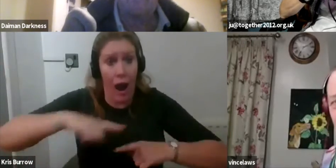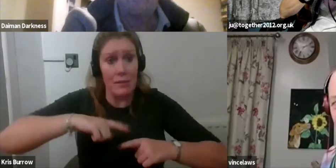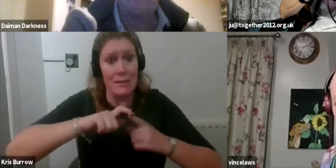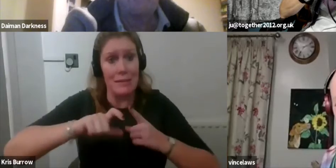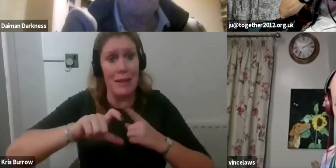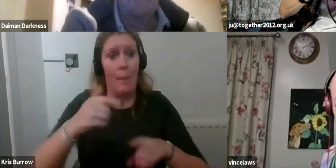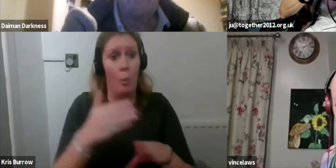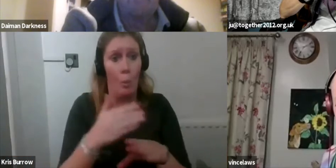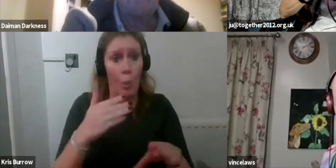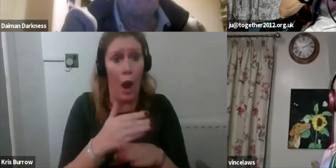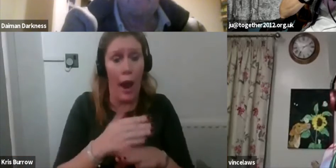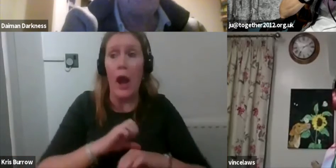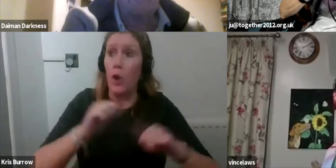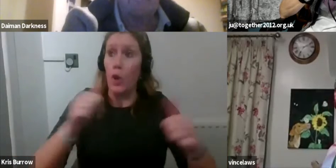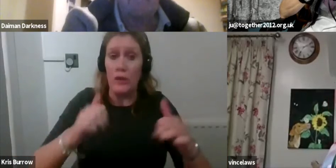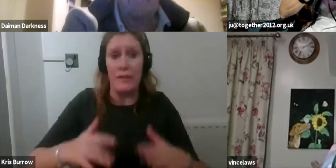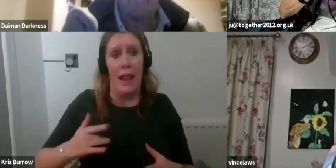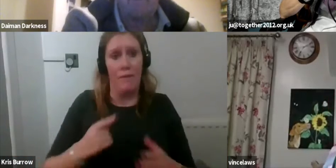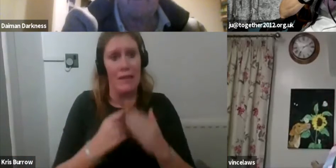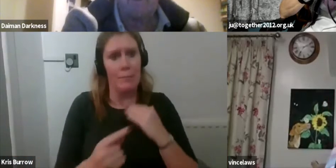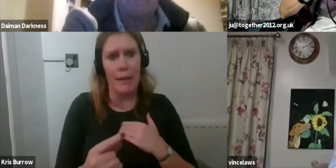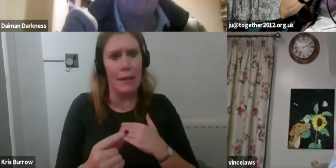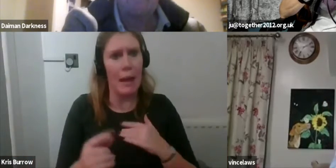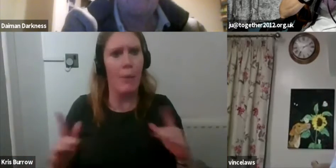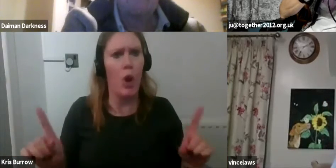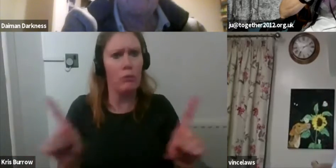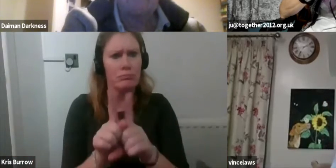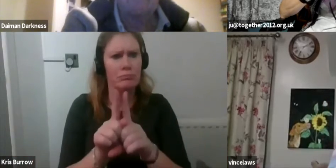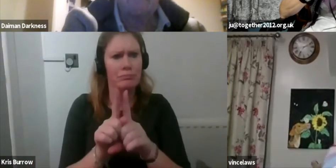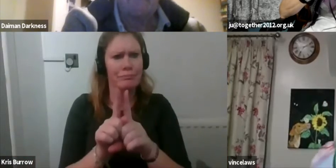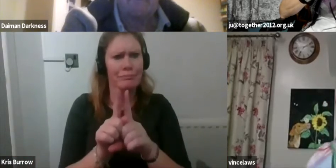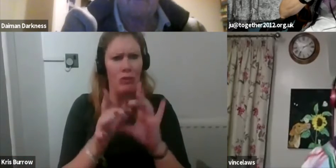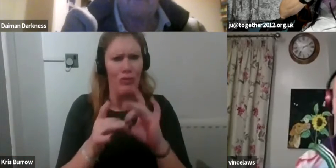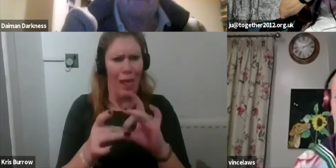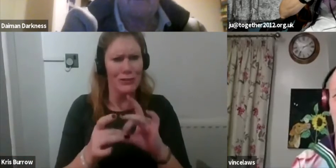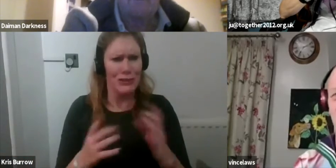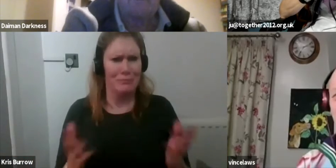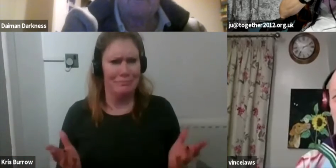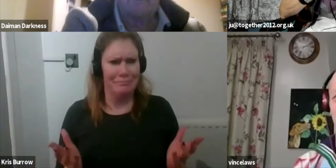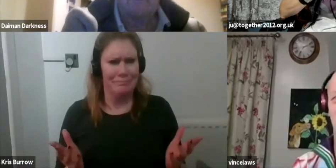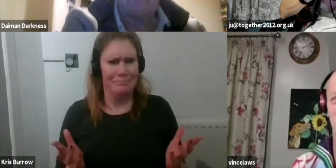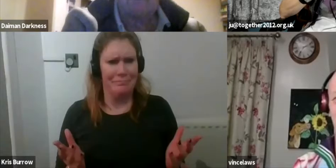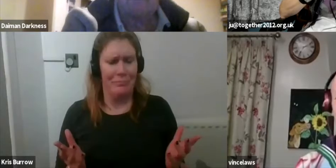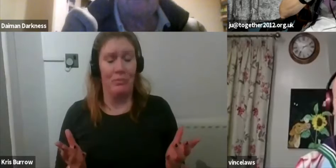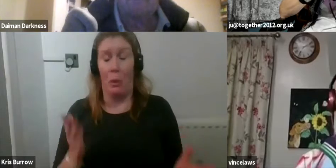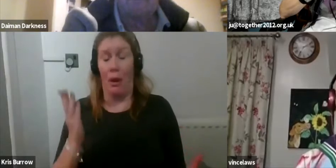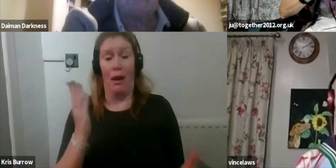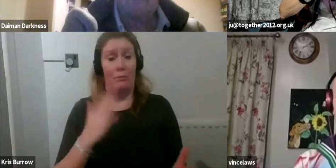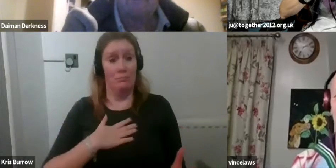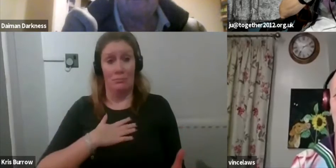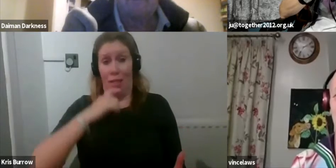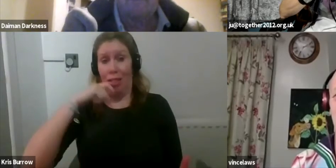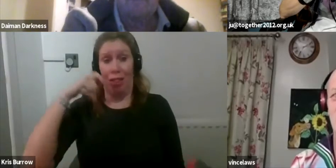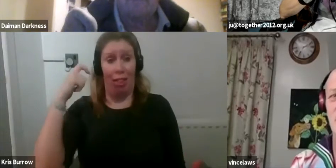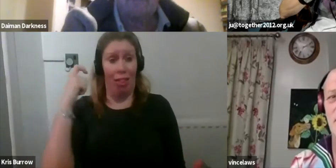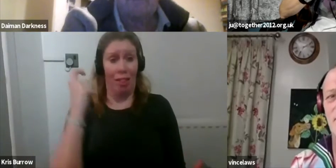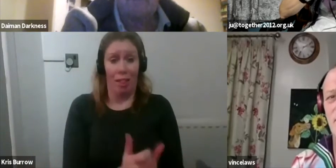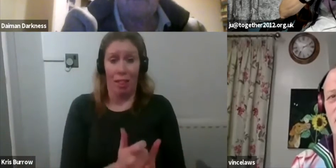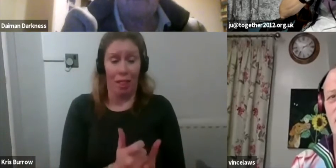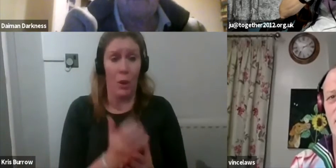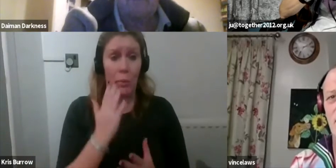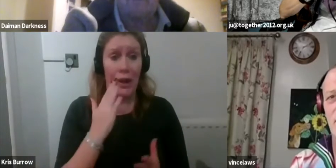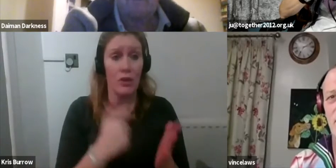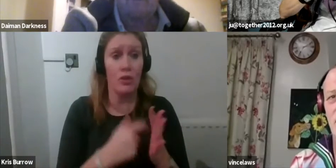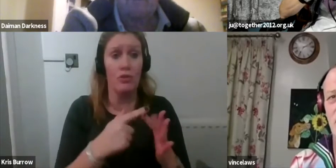us to live independently, but not with other people. And I was, really shocked when they turned around and said, well, Regard can